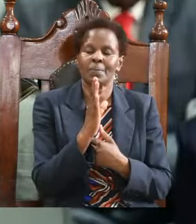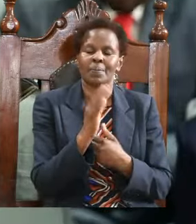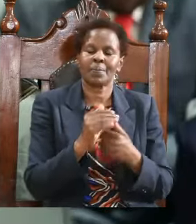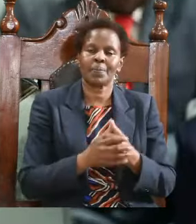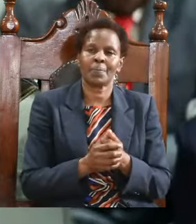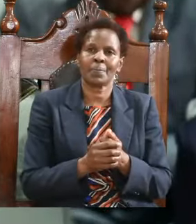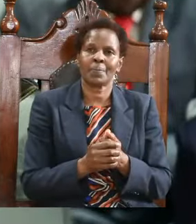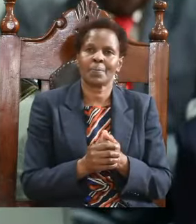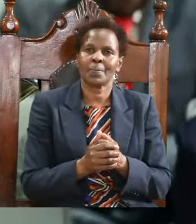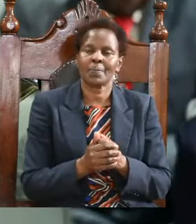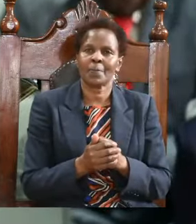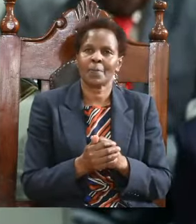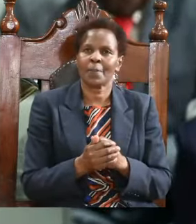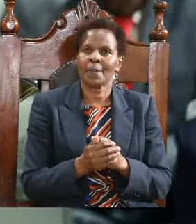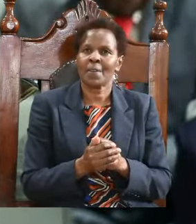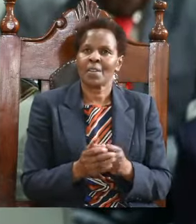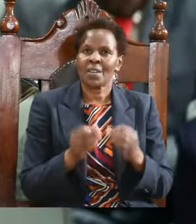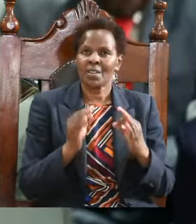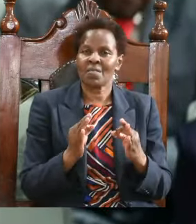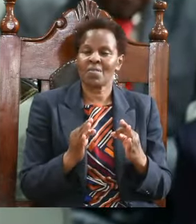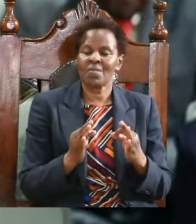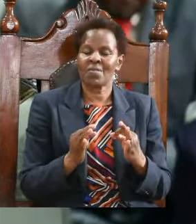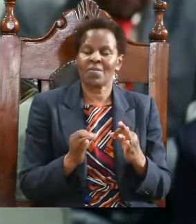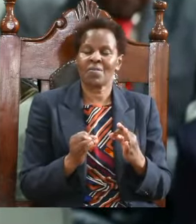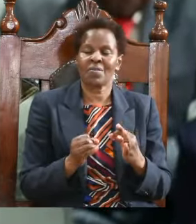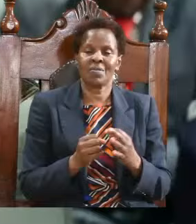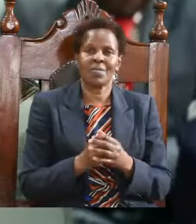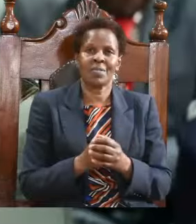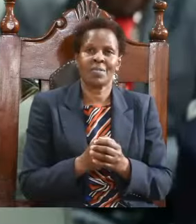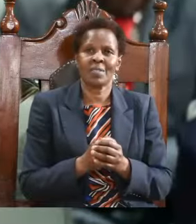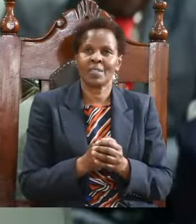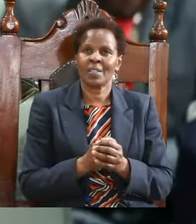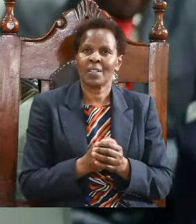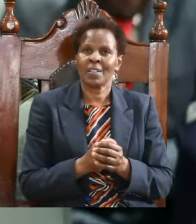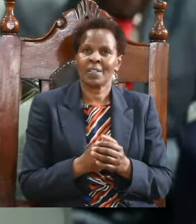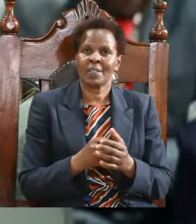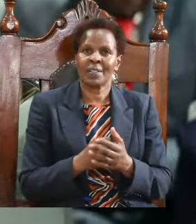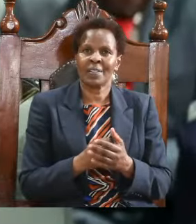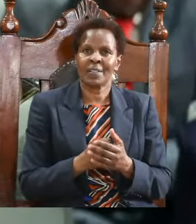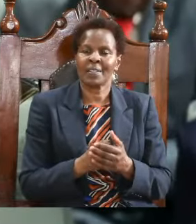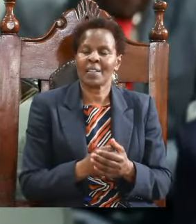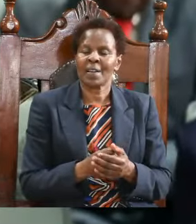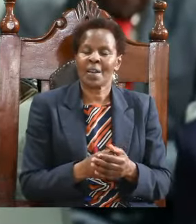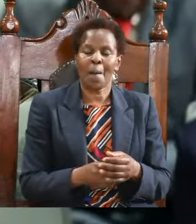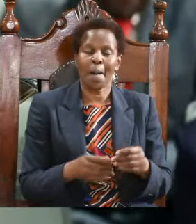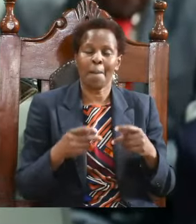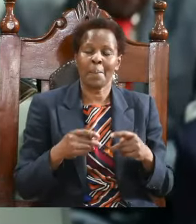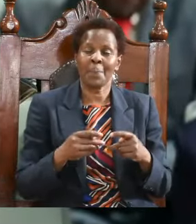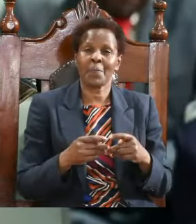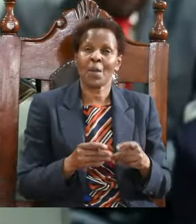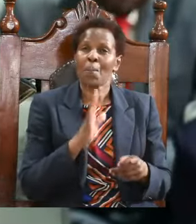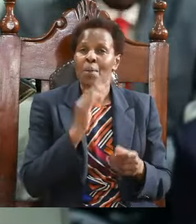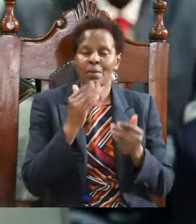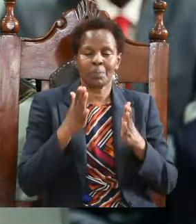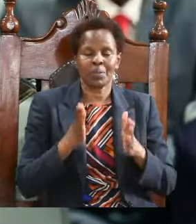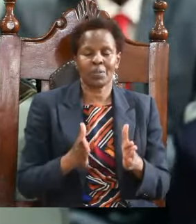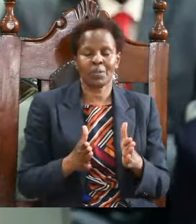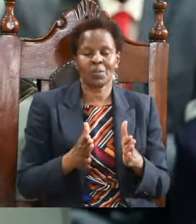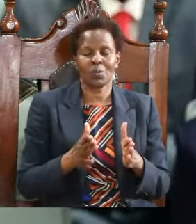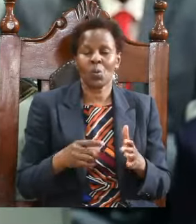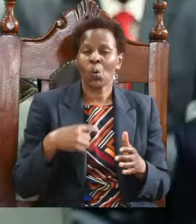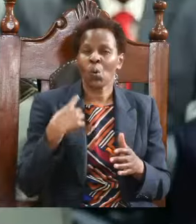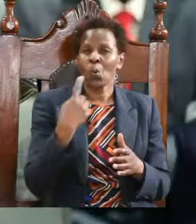God. And if it is that, then people won't be with you. Be a person who